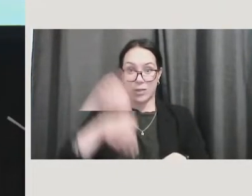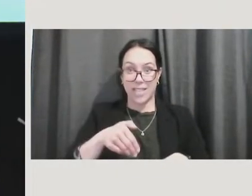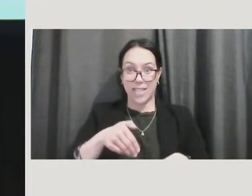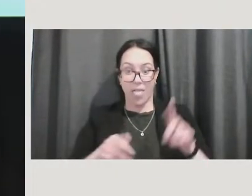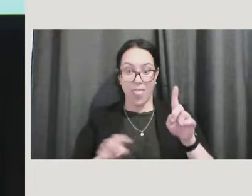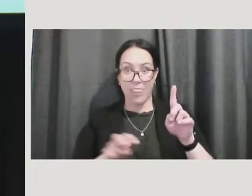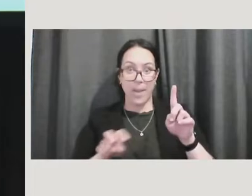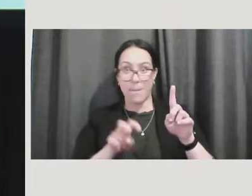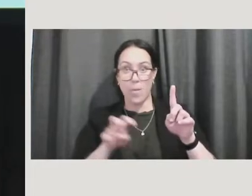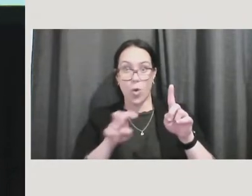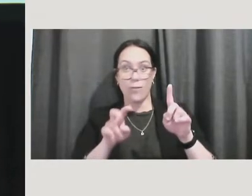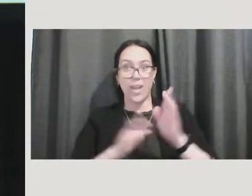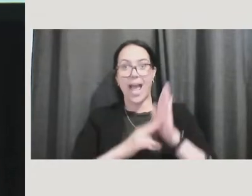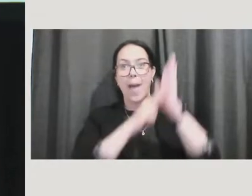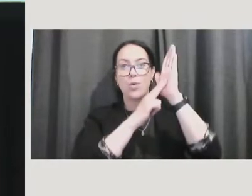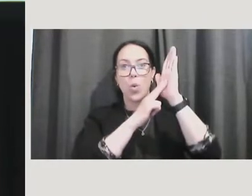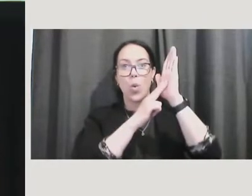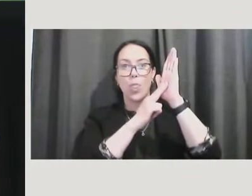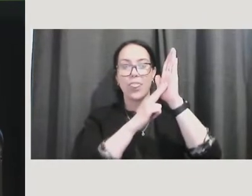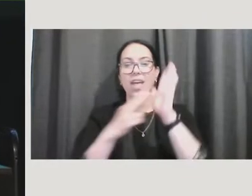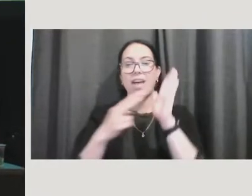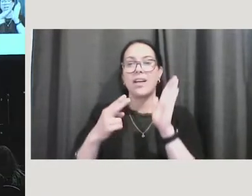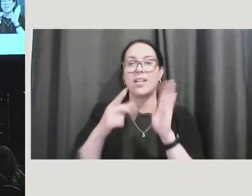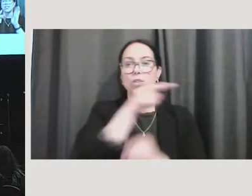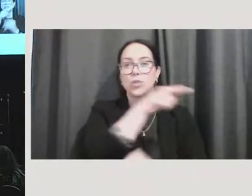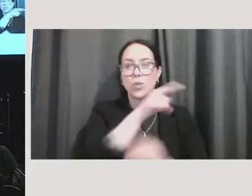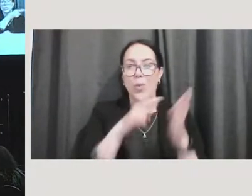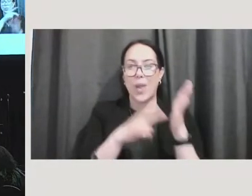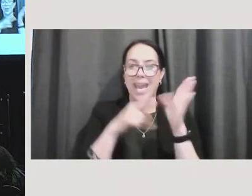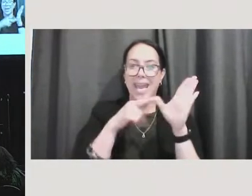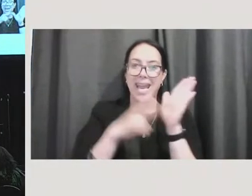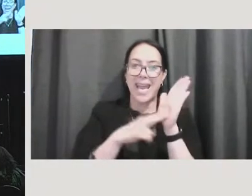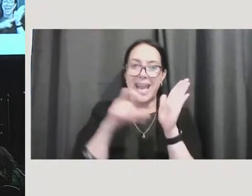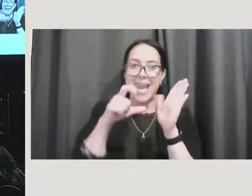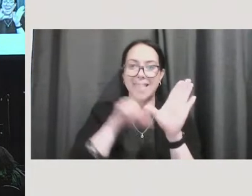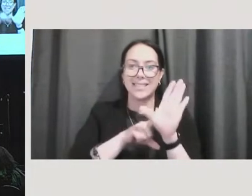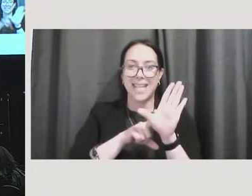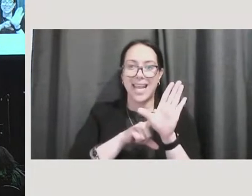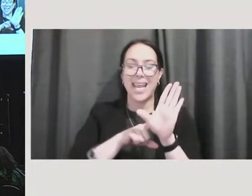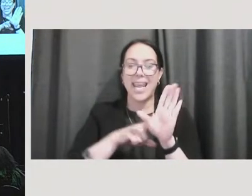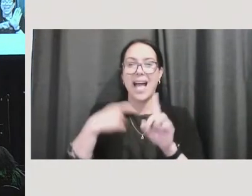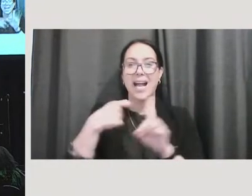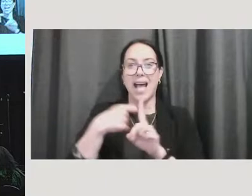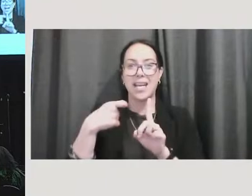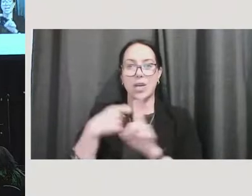Nancy carreroa York thank you